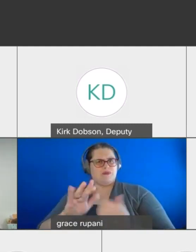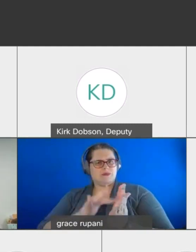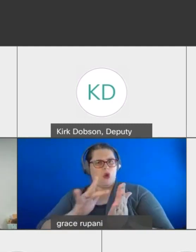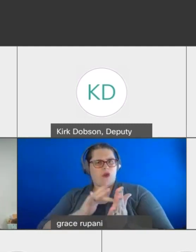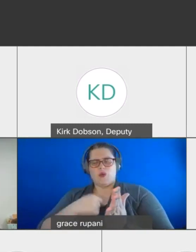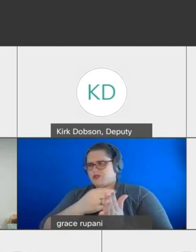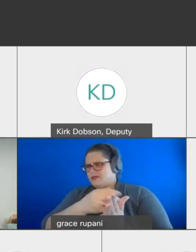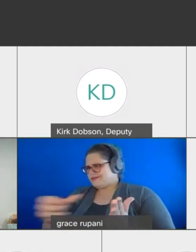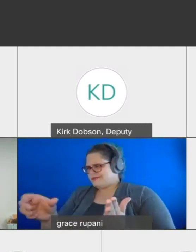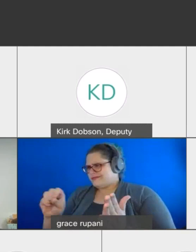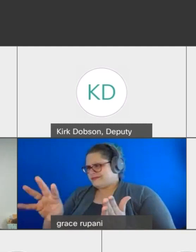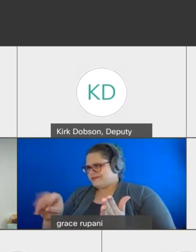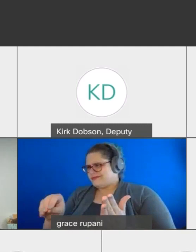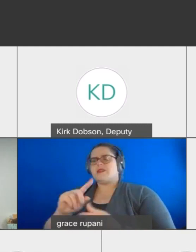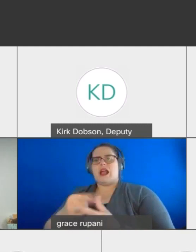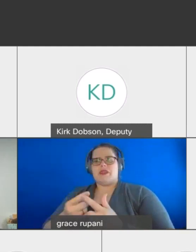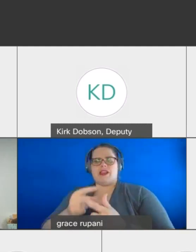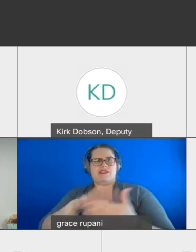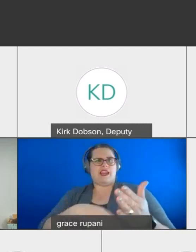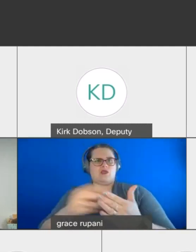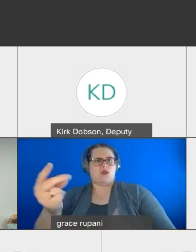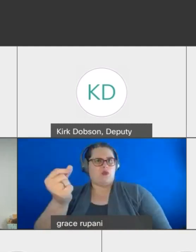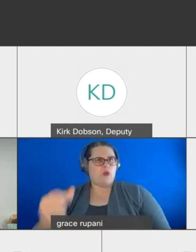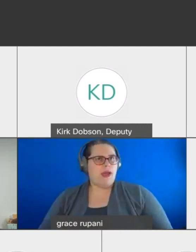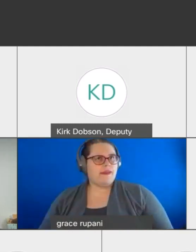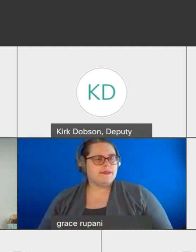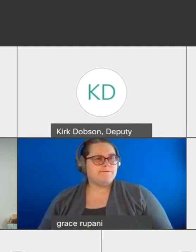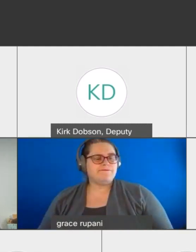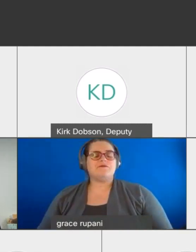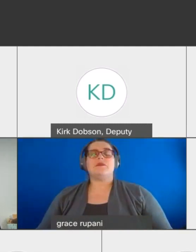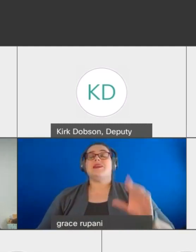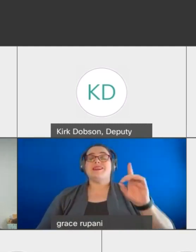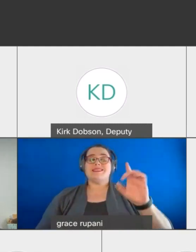within the district sites starting next week. There is a list on